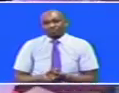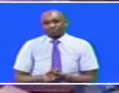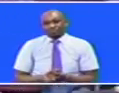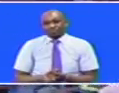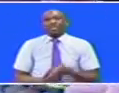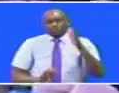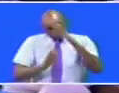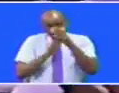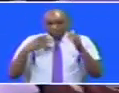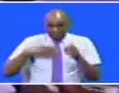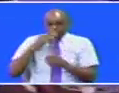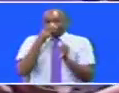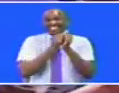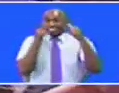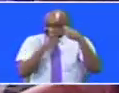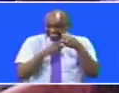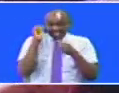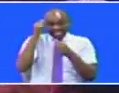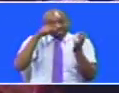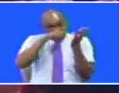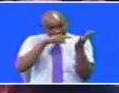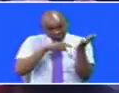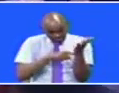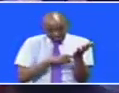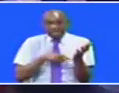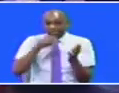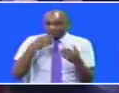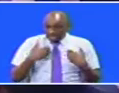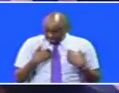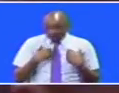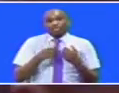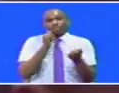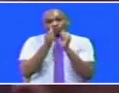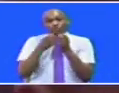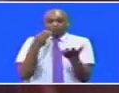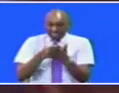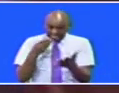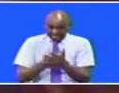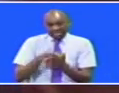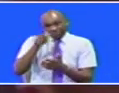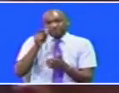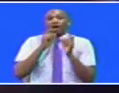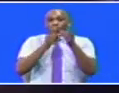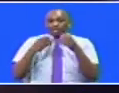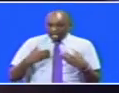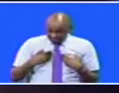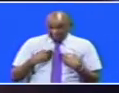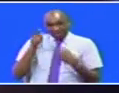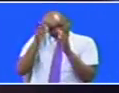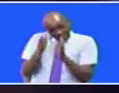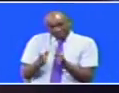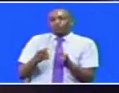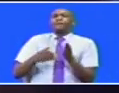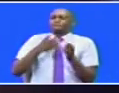Top performers of the 2016 Kenyan Premier League season were feted at the SportPesa Premier League Awards, with the climax being crowning of the